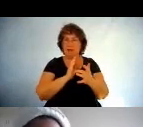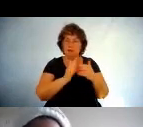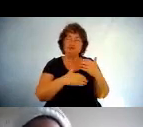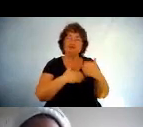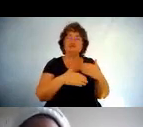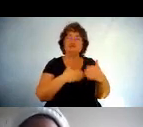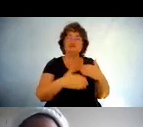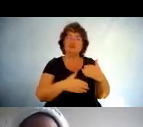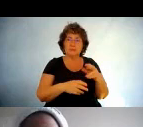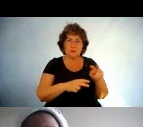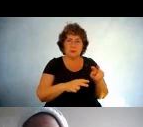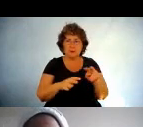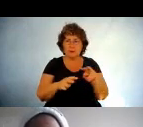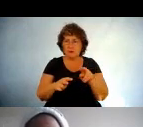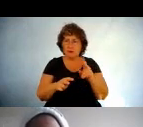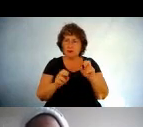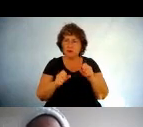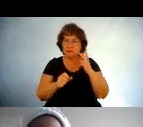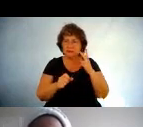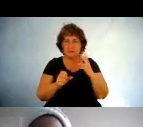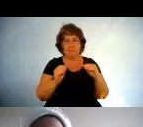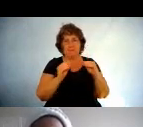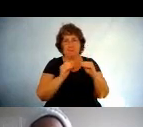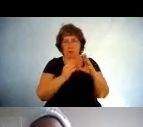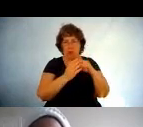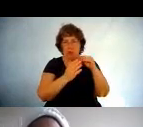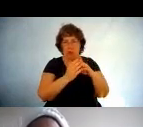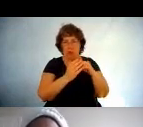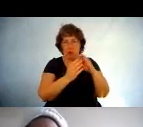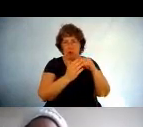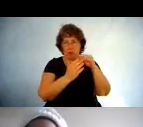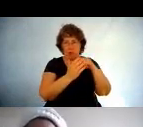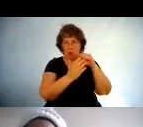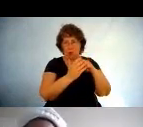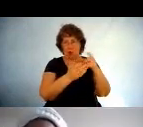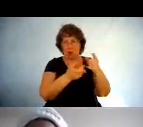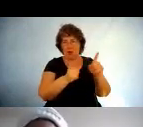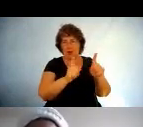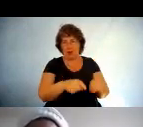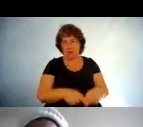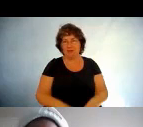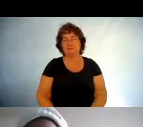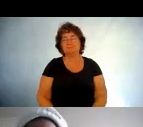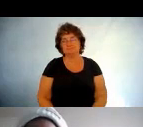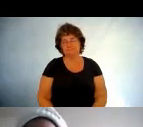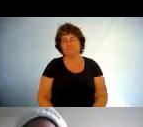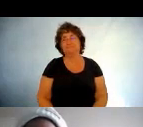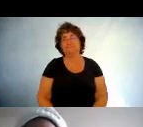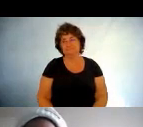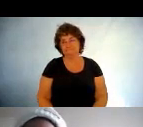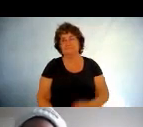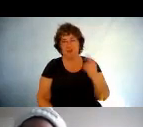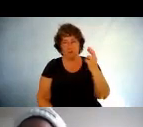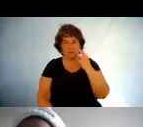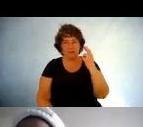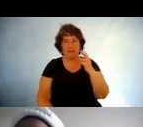it was a whole lot of learning involved in the classroom, and that it also shows children, and it showed me, that this is what the world